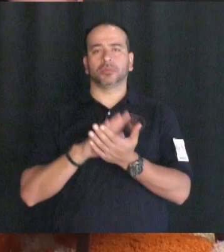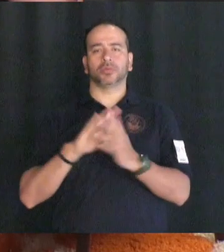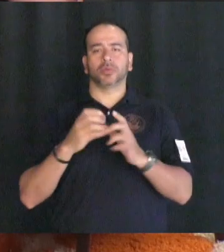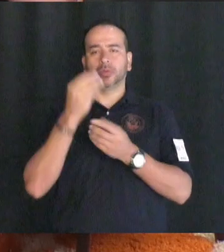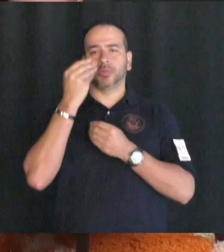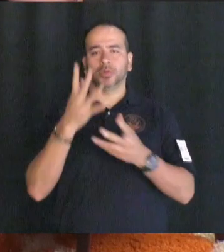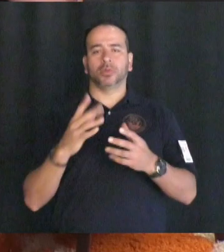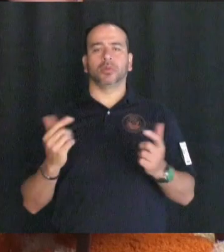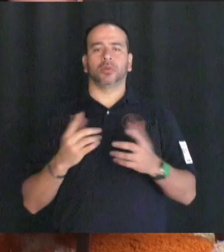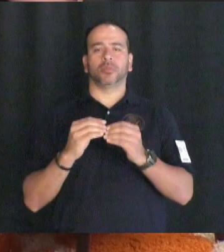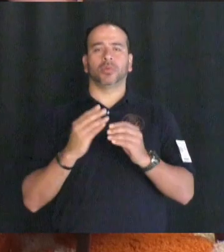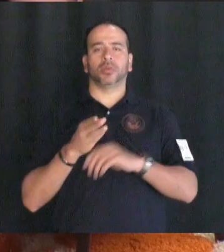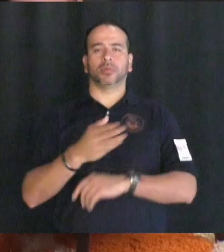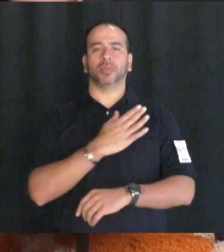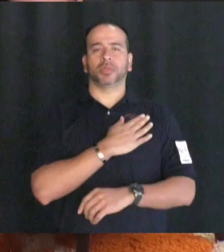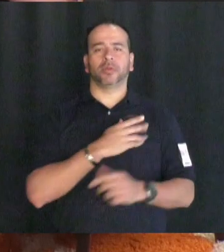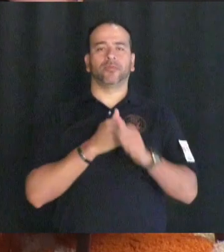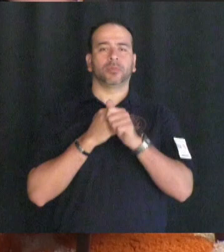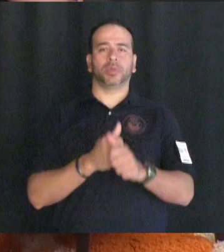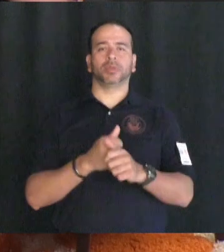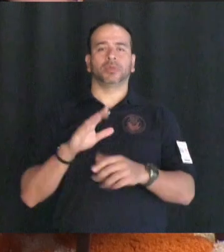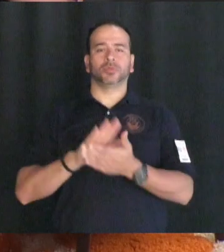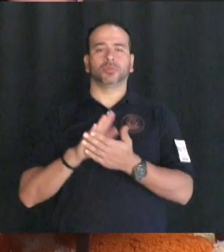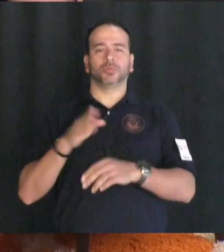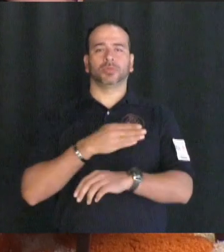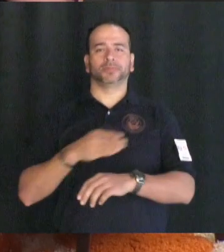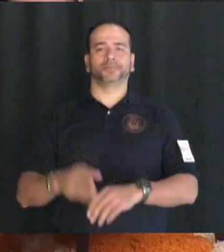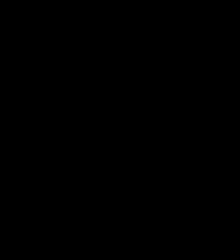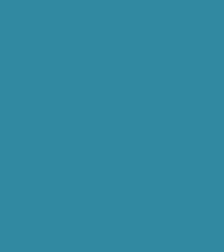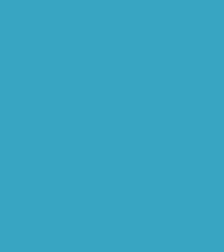news. All of this and more coming up right after the pledge, followed by the alma mater.